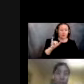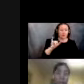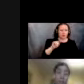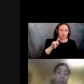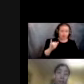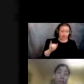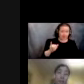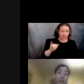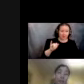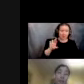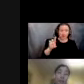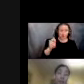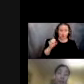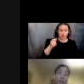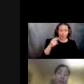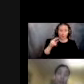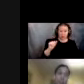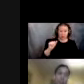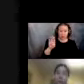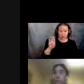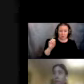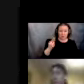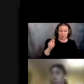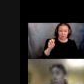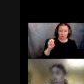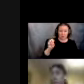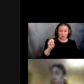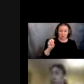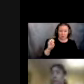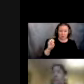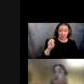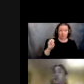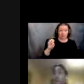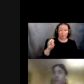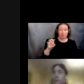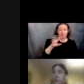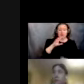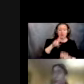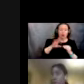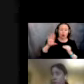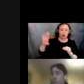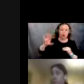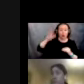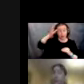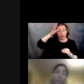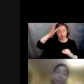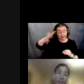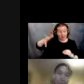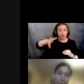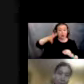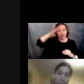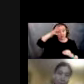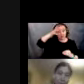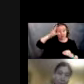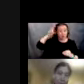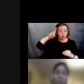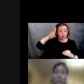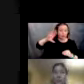Regina Boone, is talking about her grandfather, Tsujiro, and her father and her uncle's experience. And